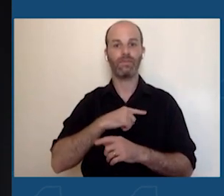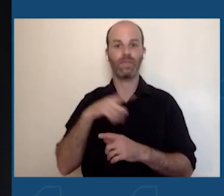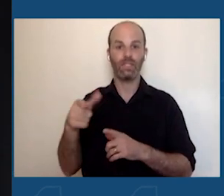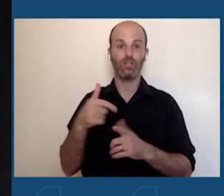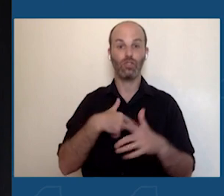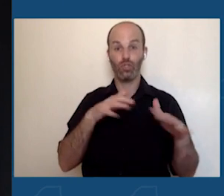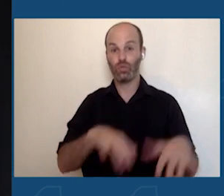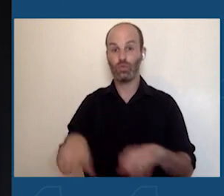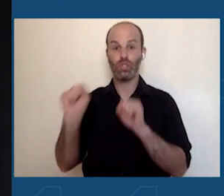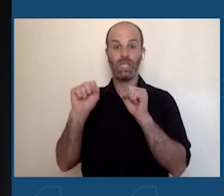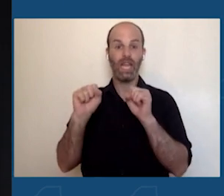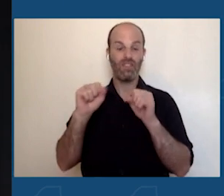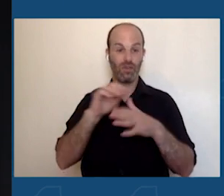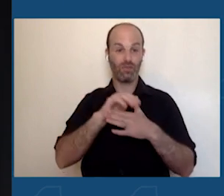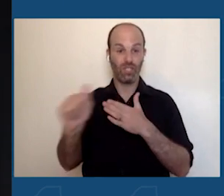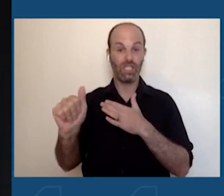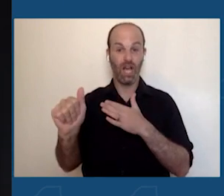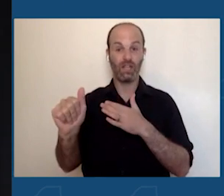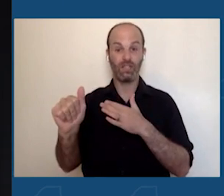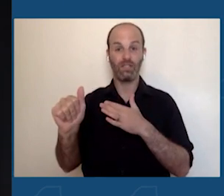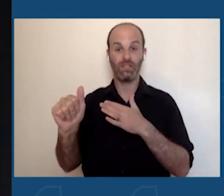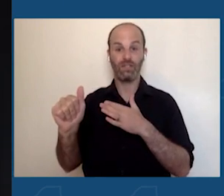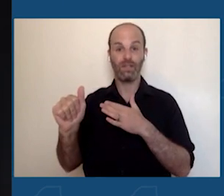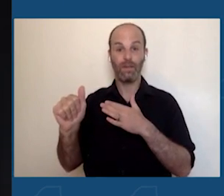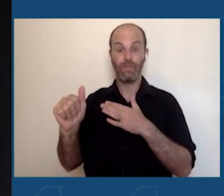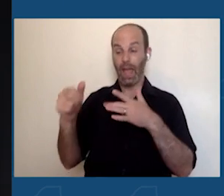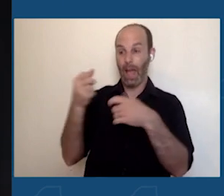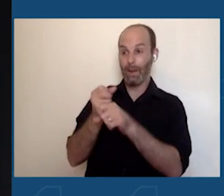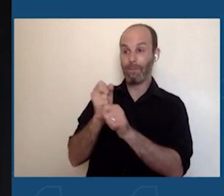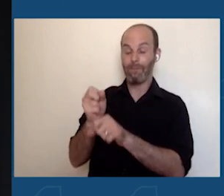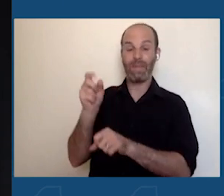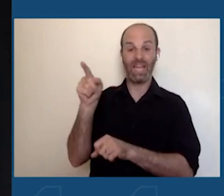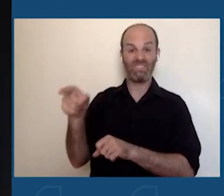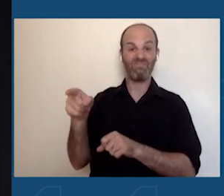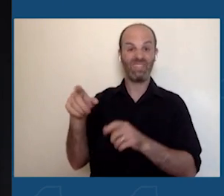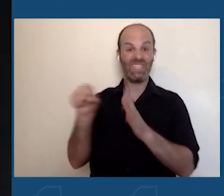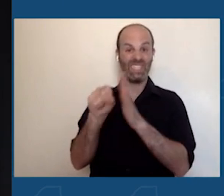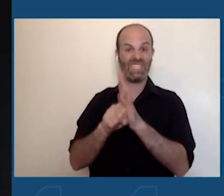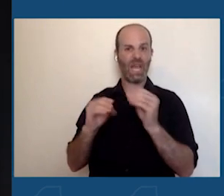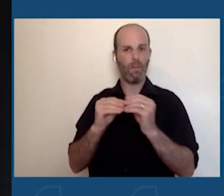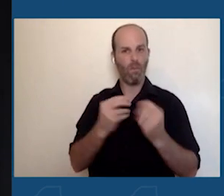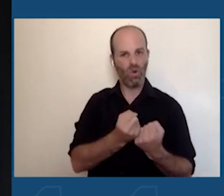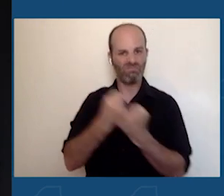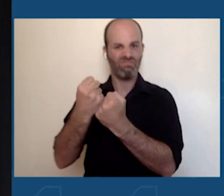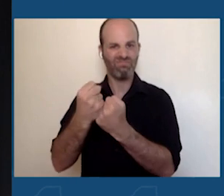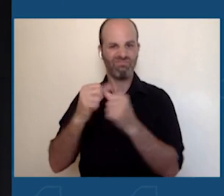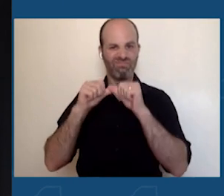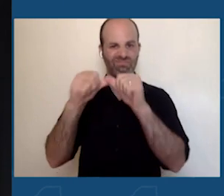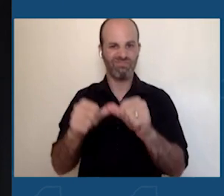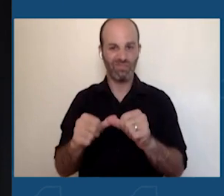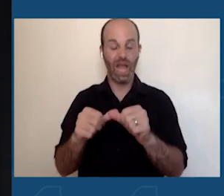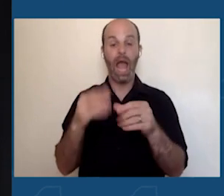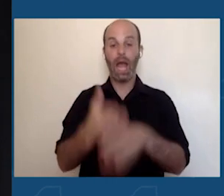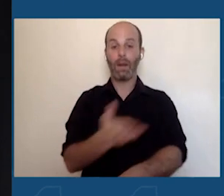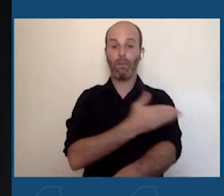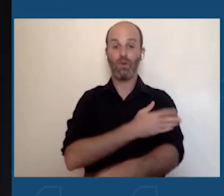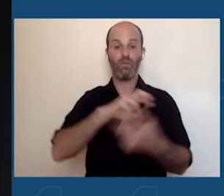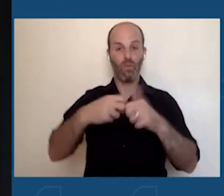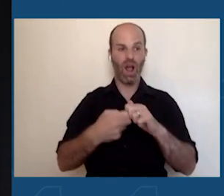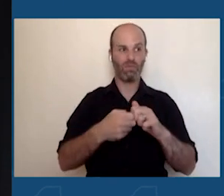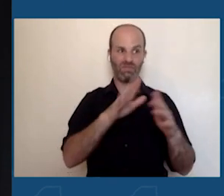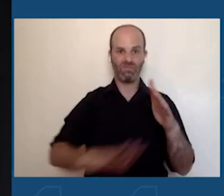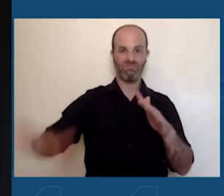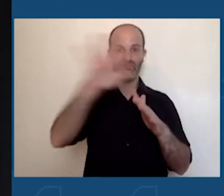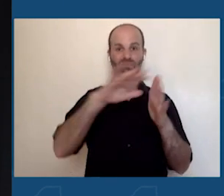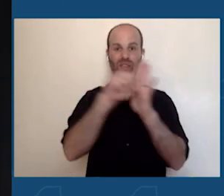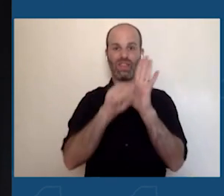governor's vision, to take those dollars, make the state more resilient, improve problems all around the state, and really,